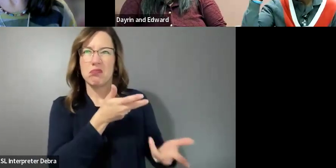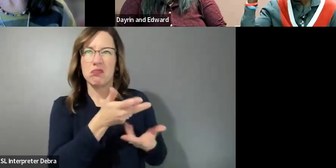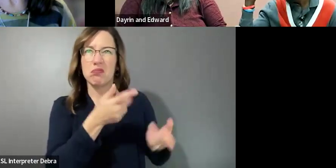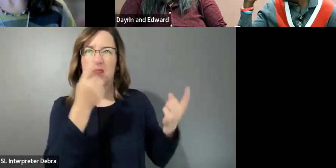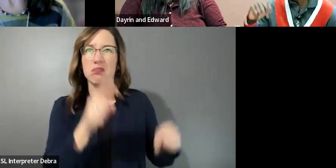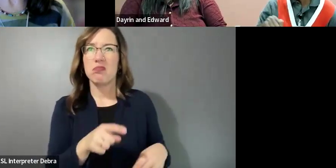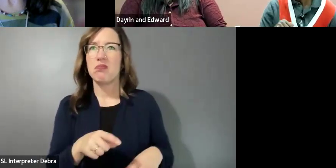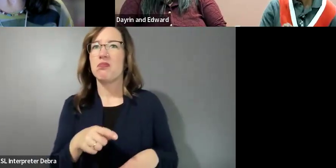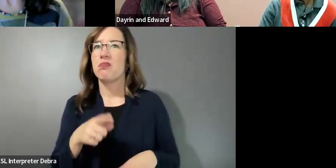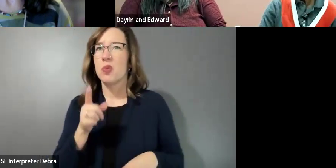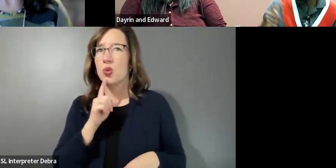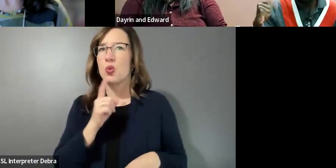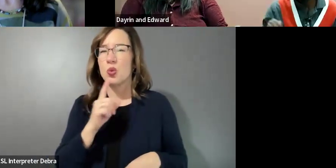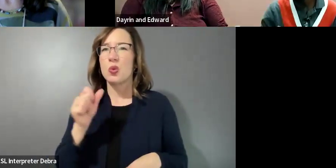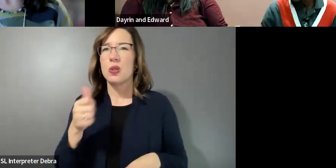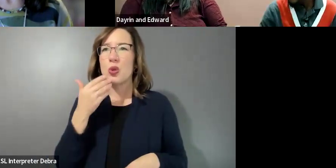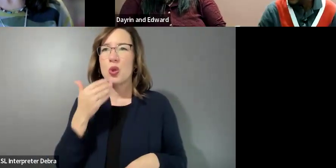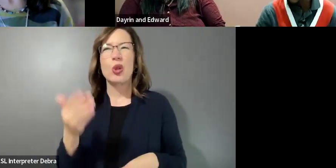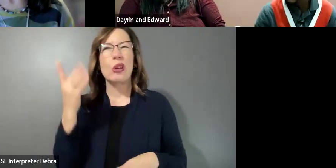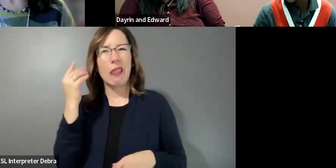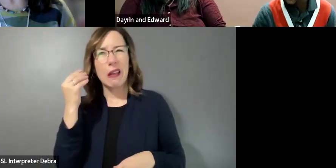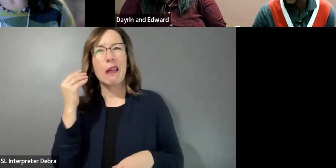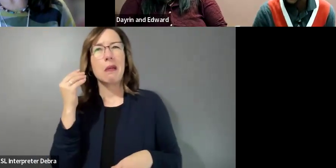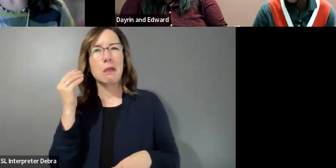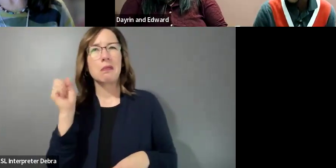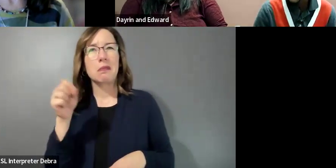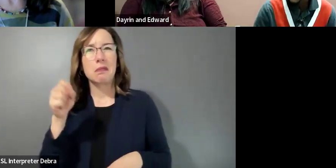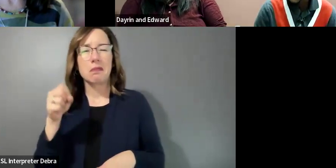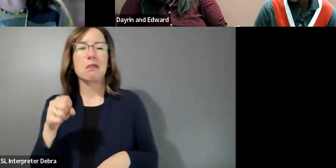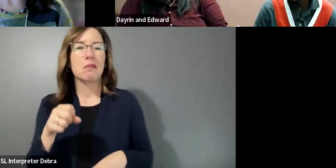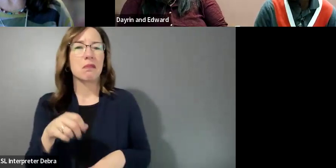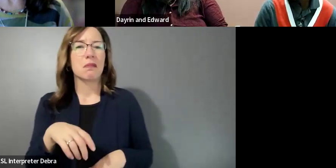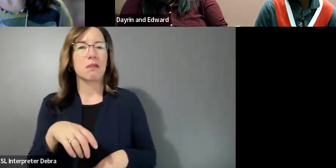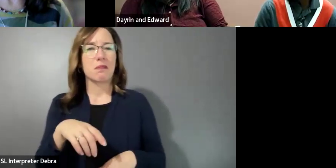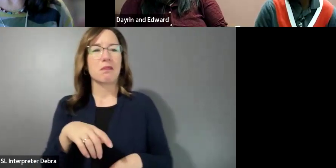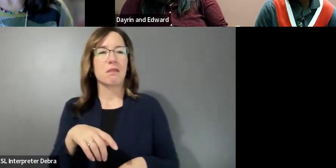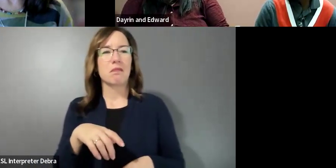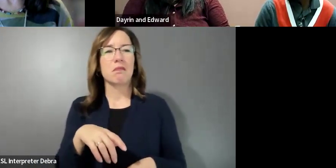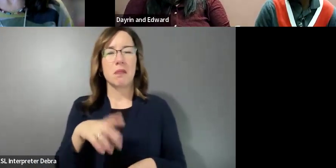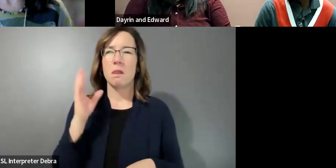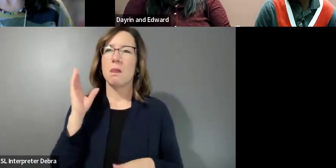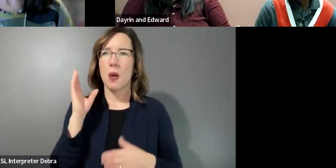Oh, that's too missing. About bringing you one. Okay.